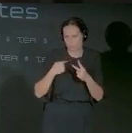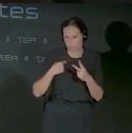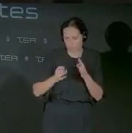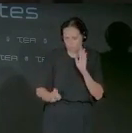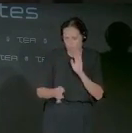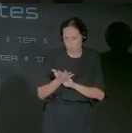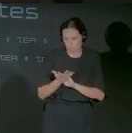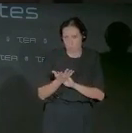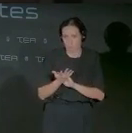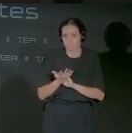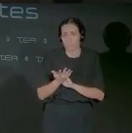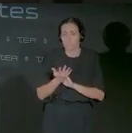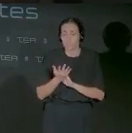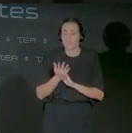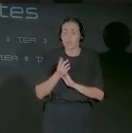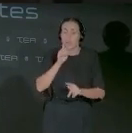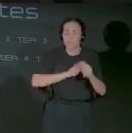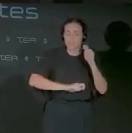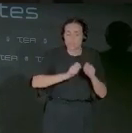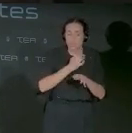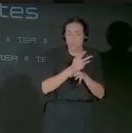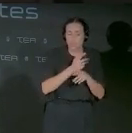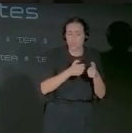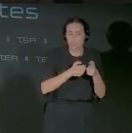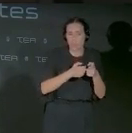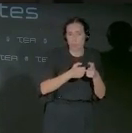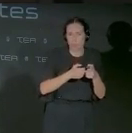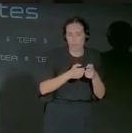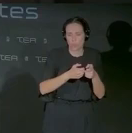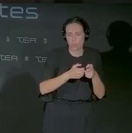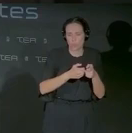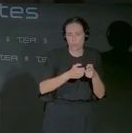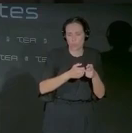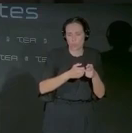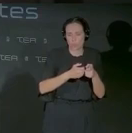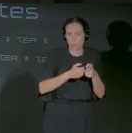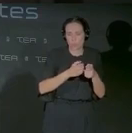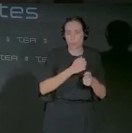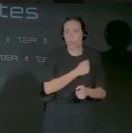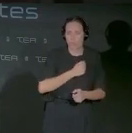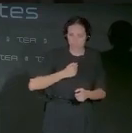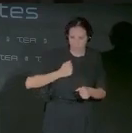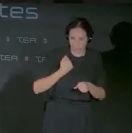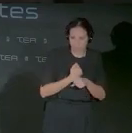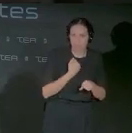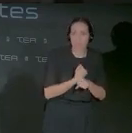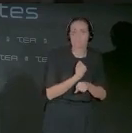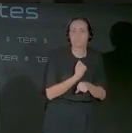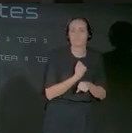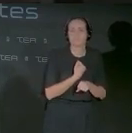Association. And I'm very happy to be here with such amazing co-panelists and a